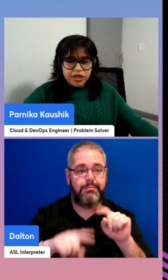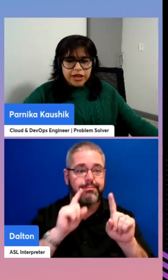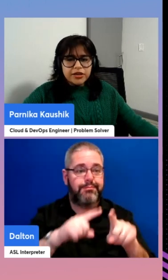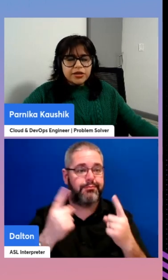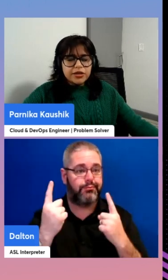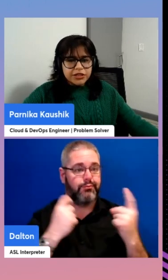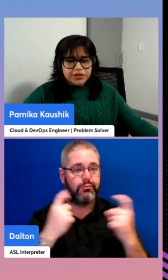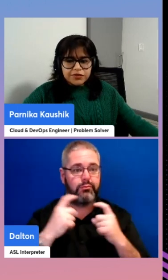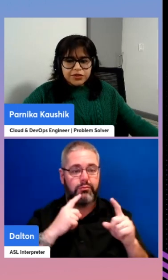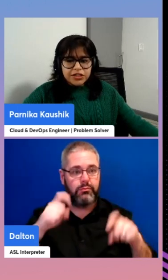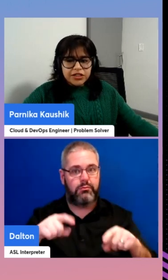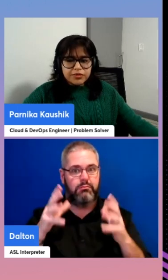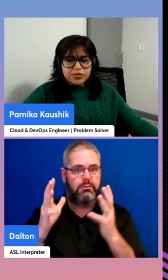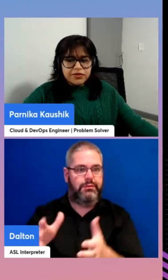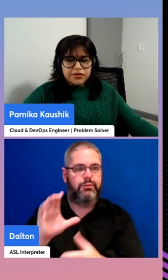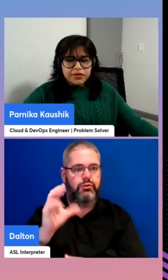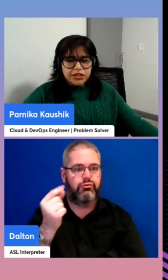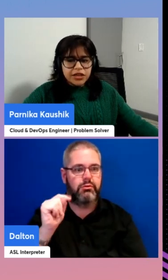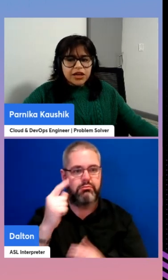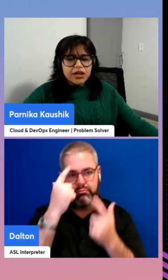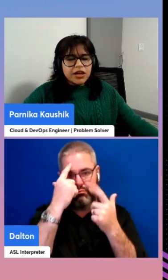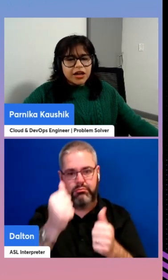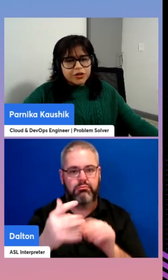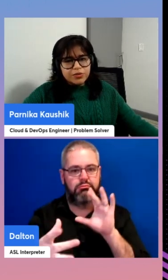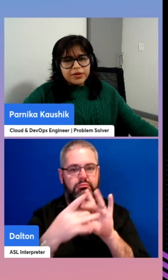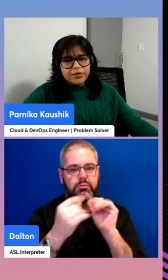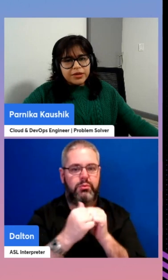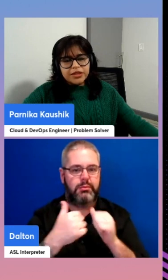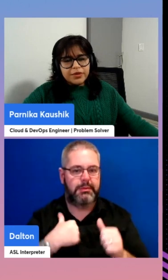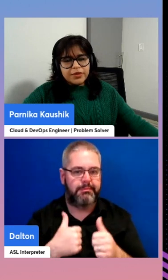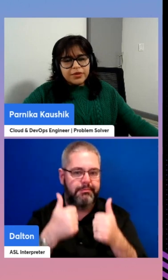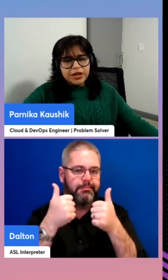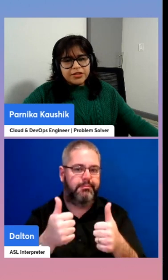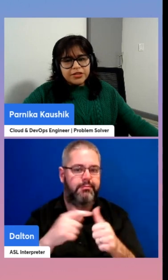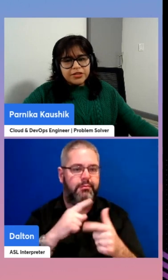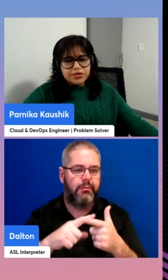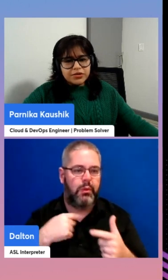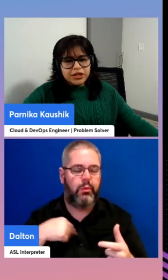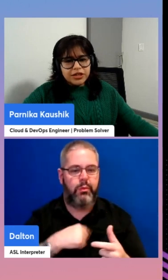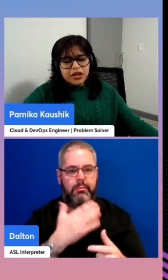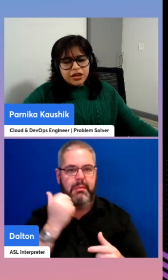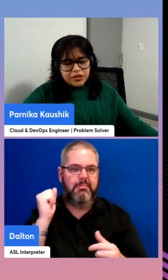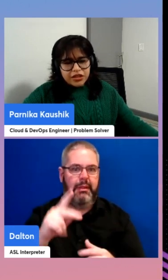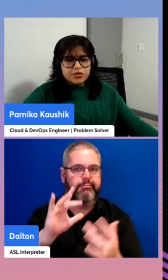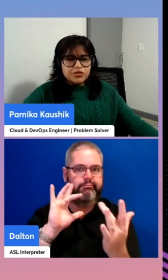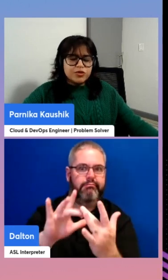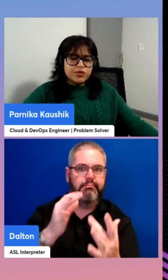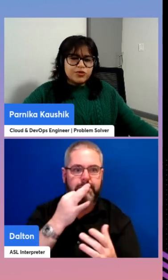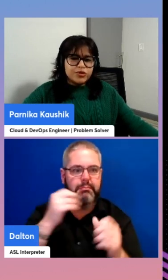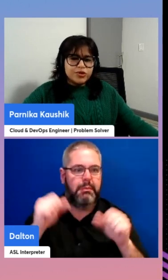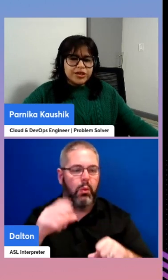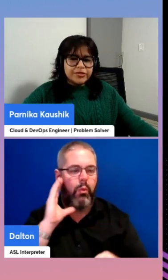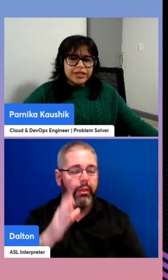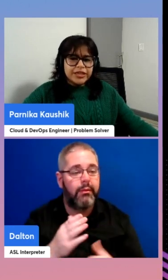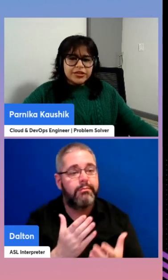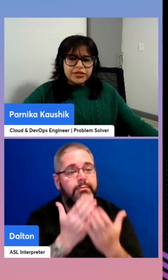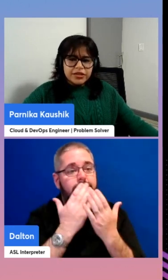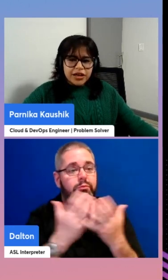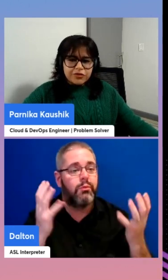immediately in the chat, please feel free to connect with me over LinkedIn. I'll do my best to get back to you as soon as you can. Thank